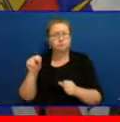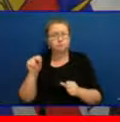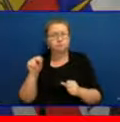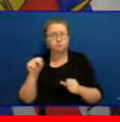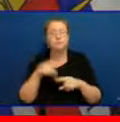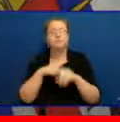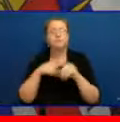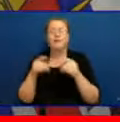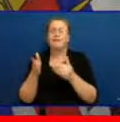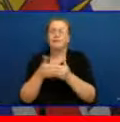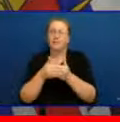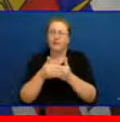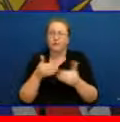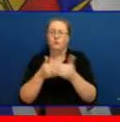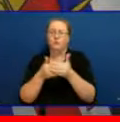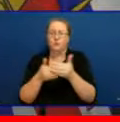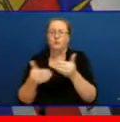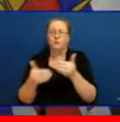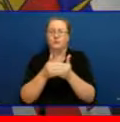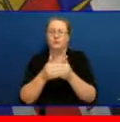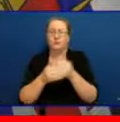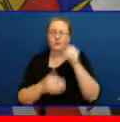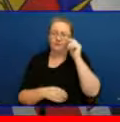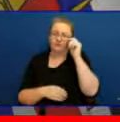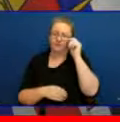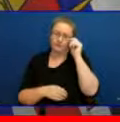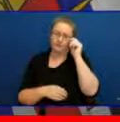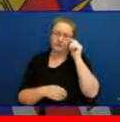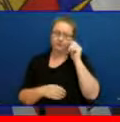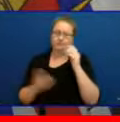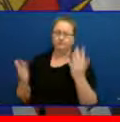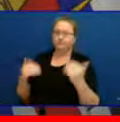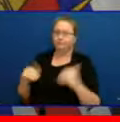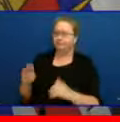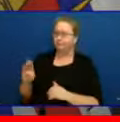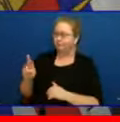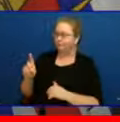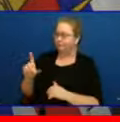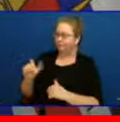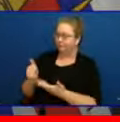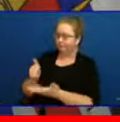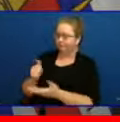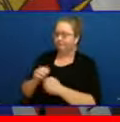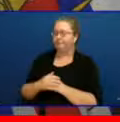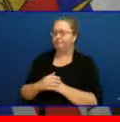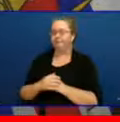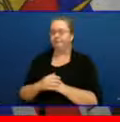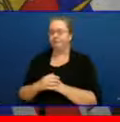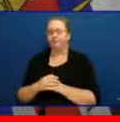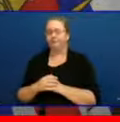the layers that we need to take. Brenna Owen, Canadian Press.